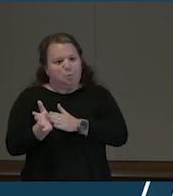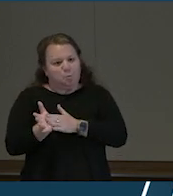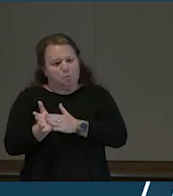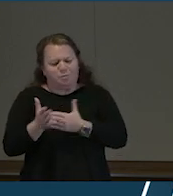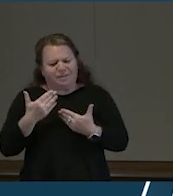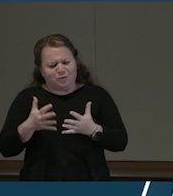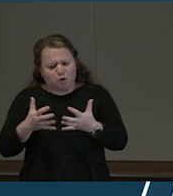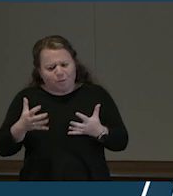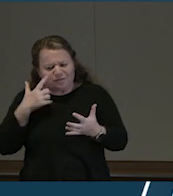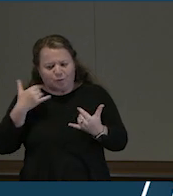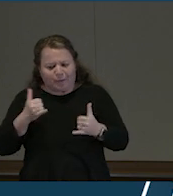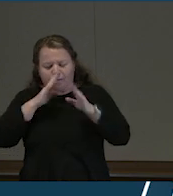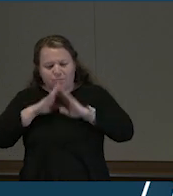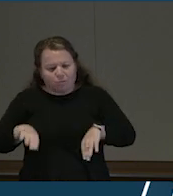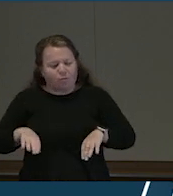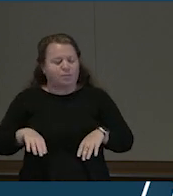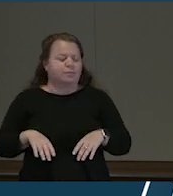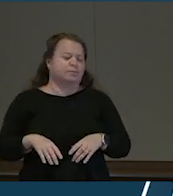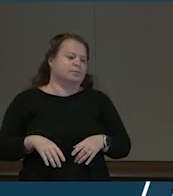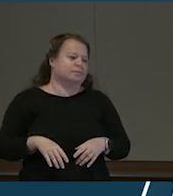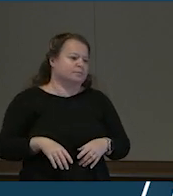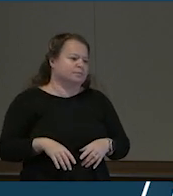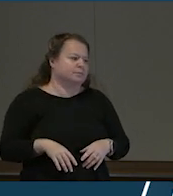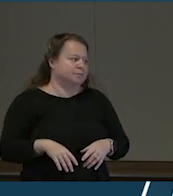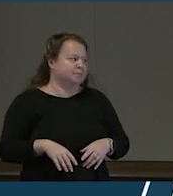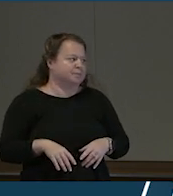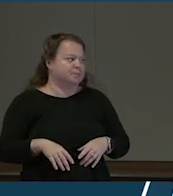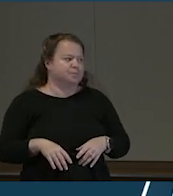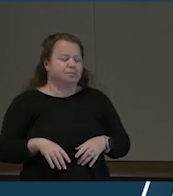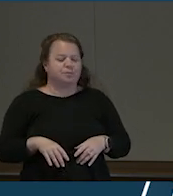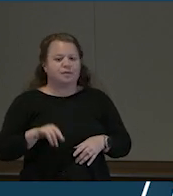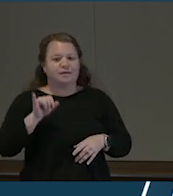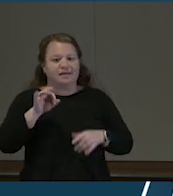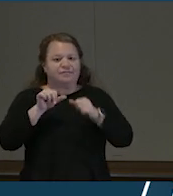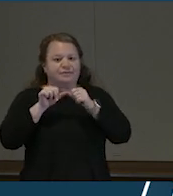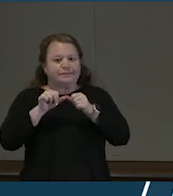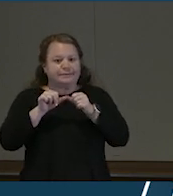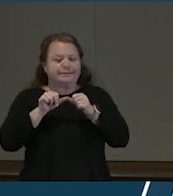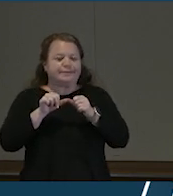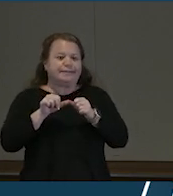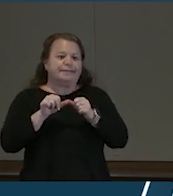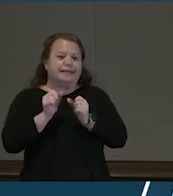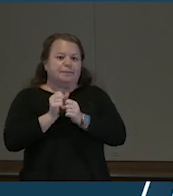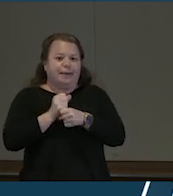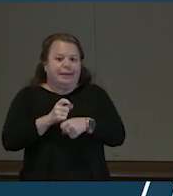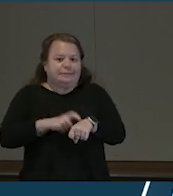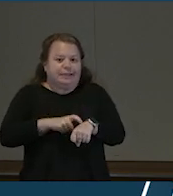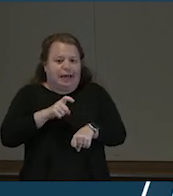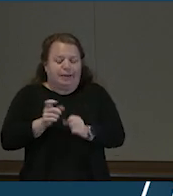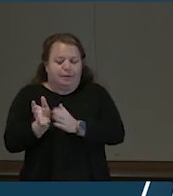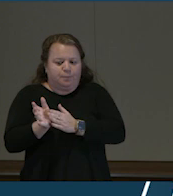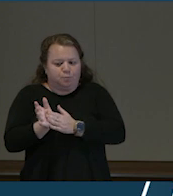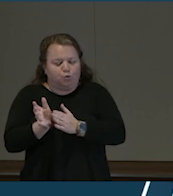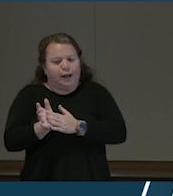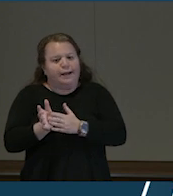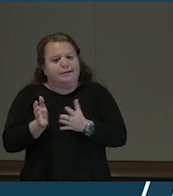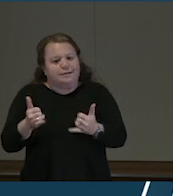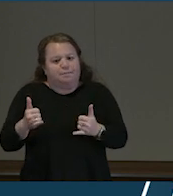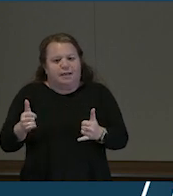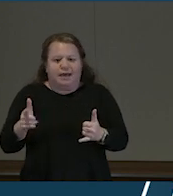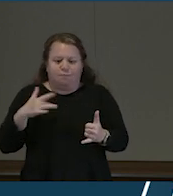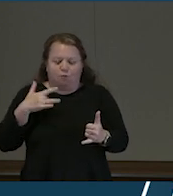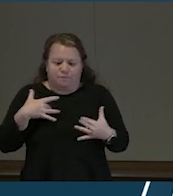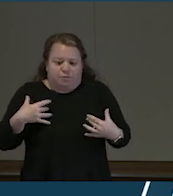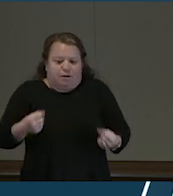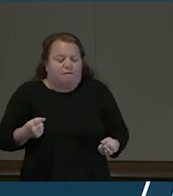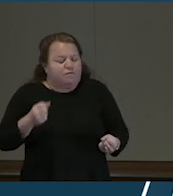you so much for playing quietly. If we consistently make time for child-directed play and praising them, they'll feel more secure, and eventually they will start